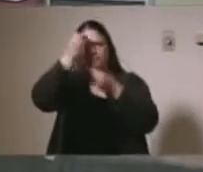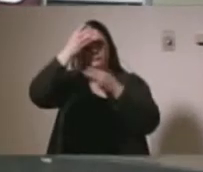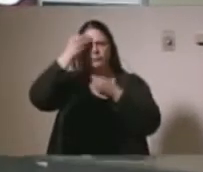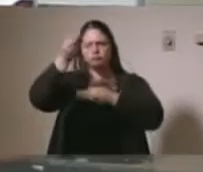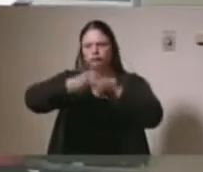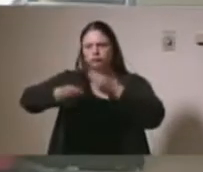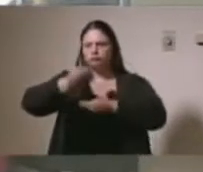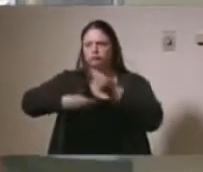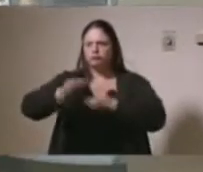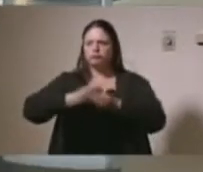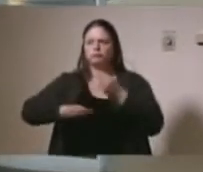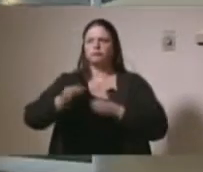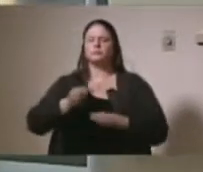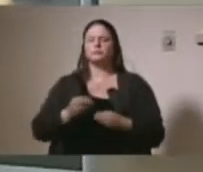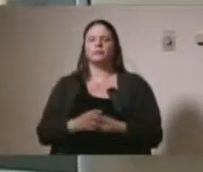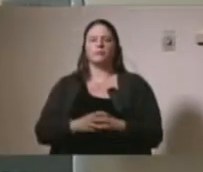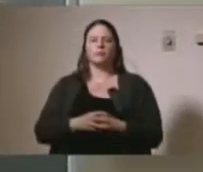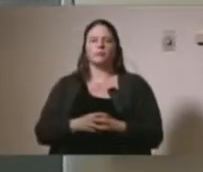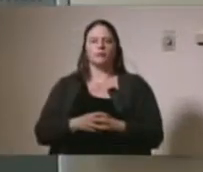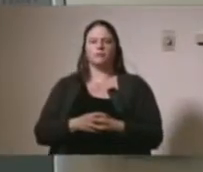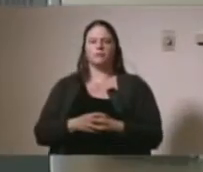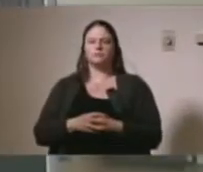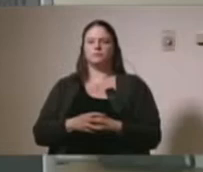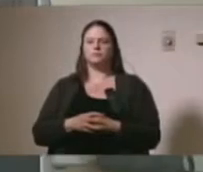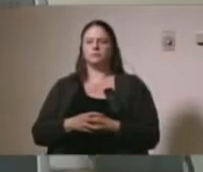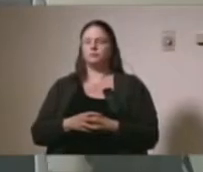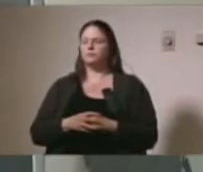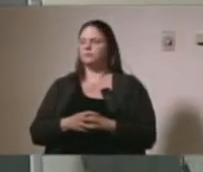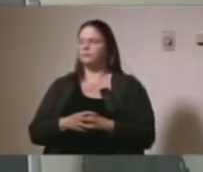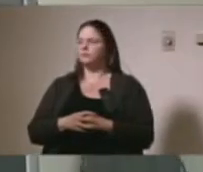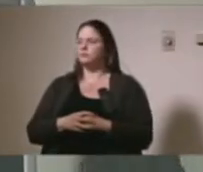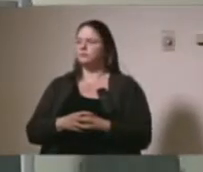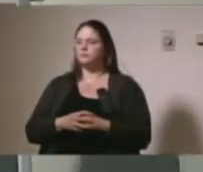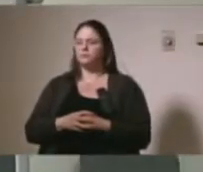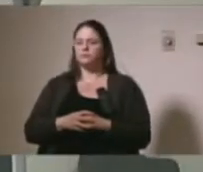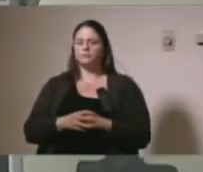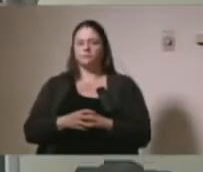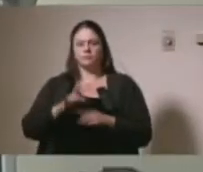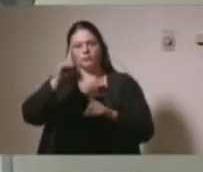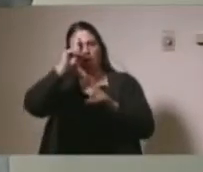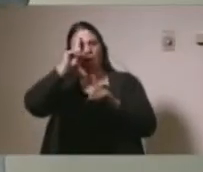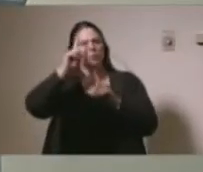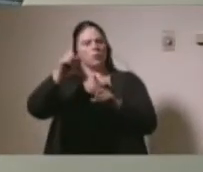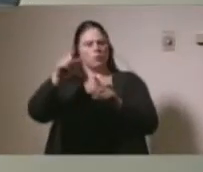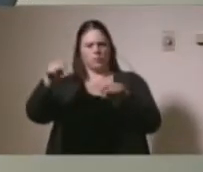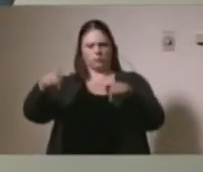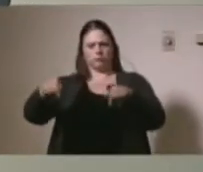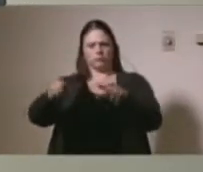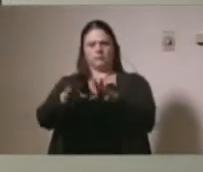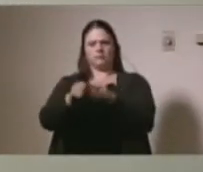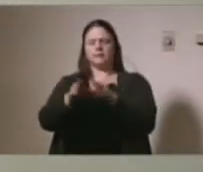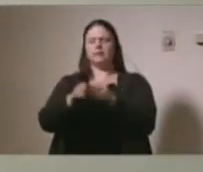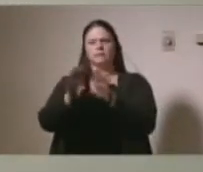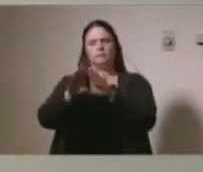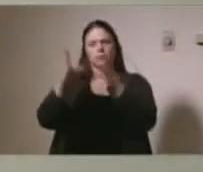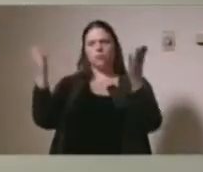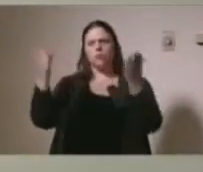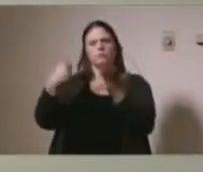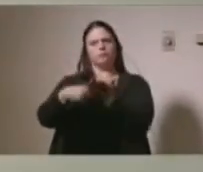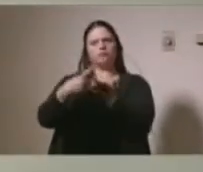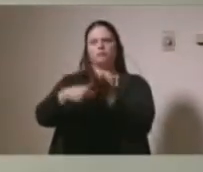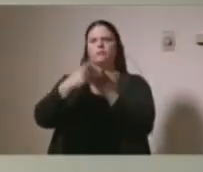set for this symposium was once again to generate debate in the